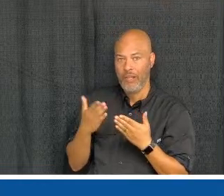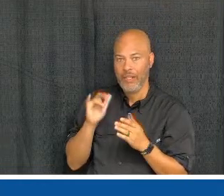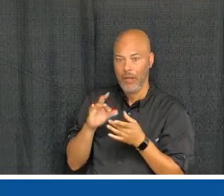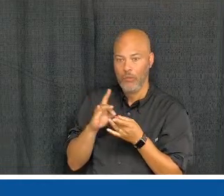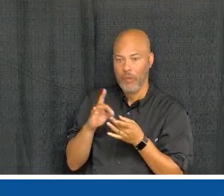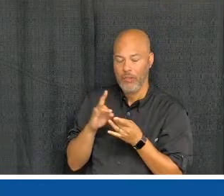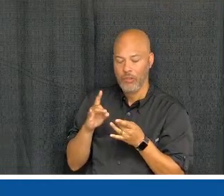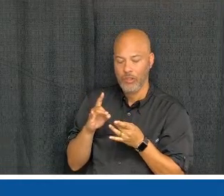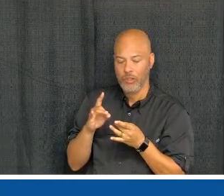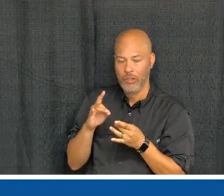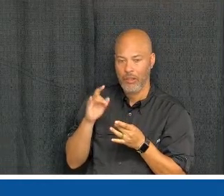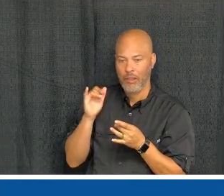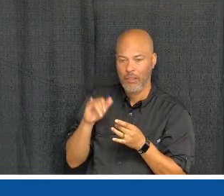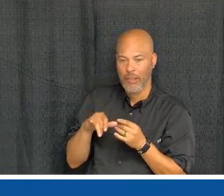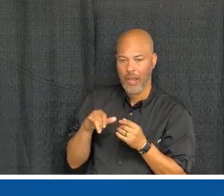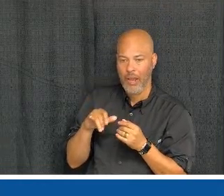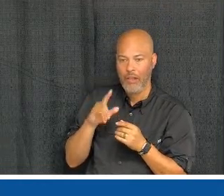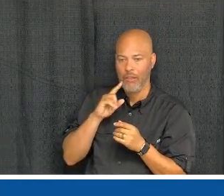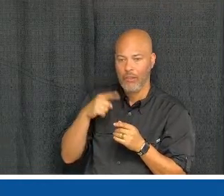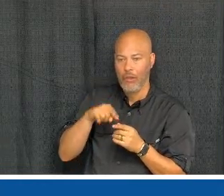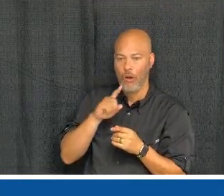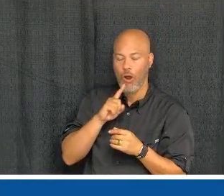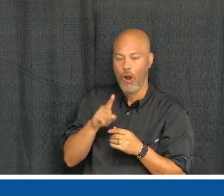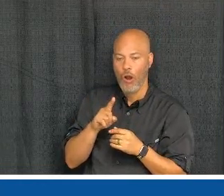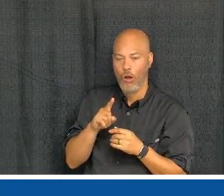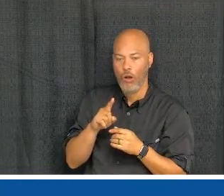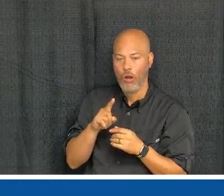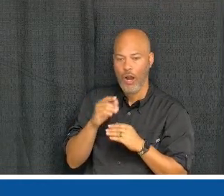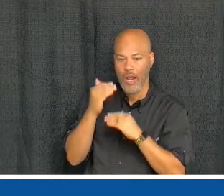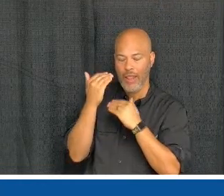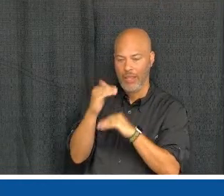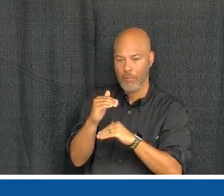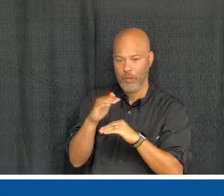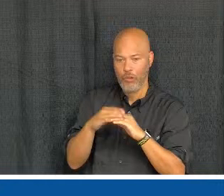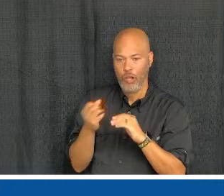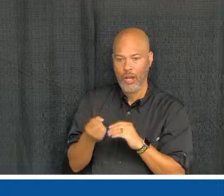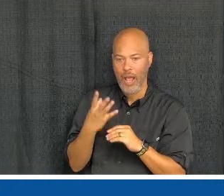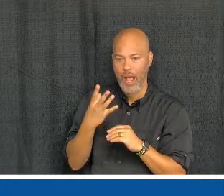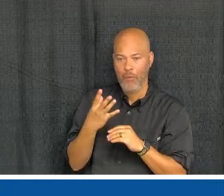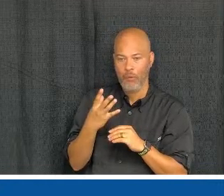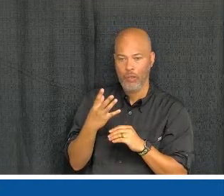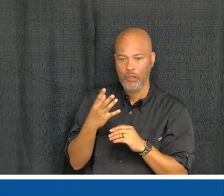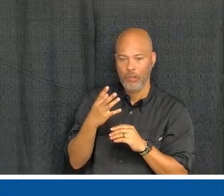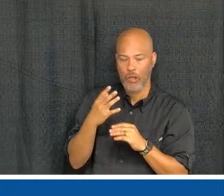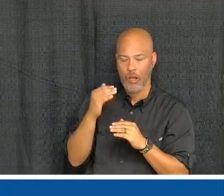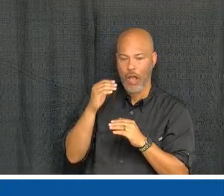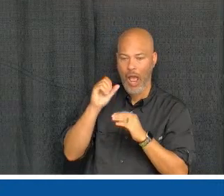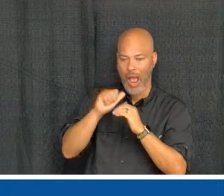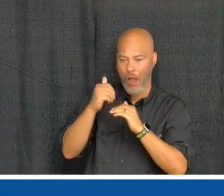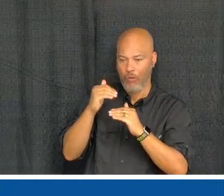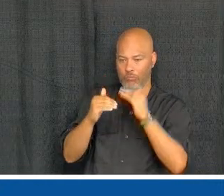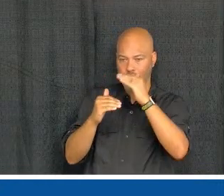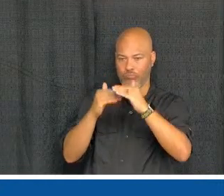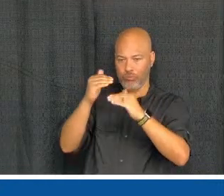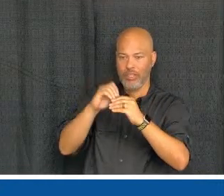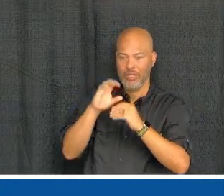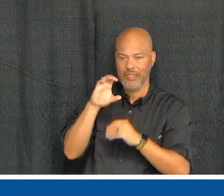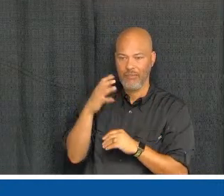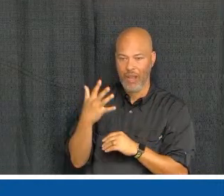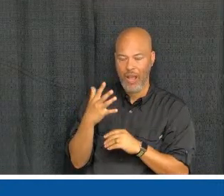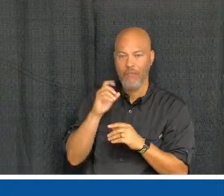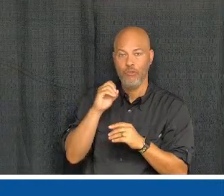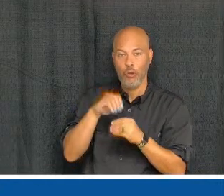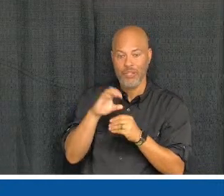mentioned is that there are limits on how many stories can go in the C5. So